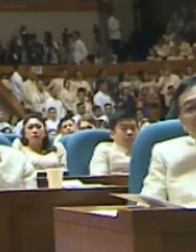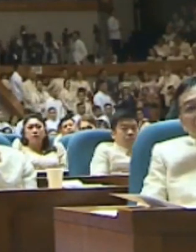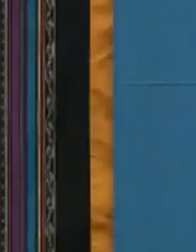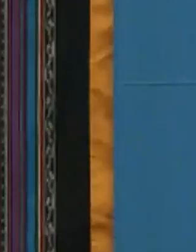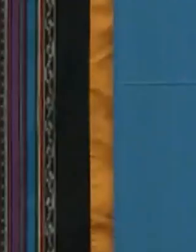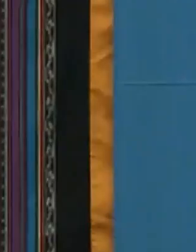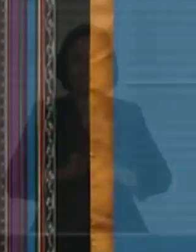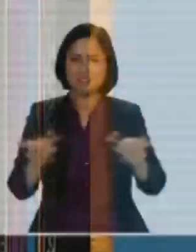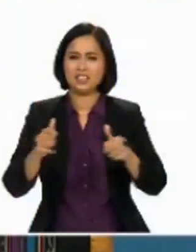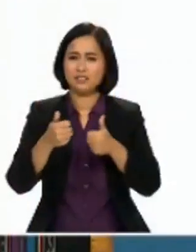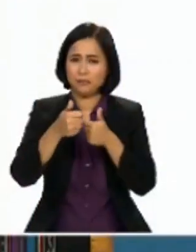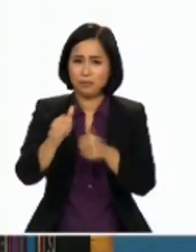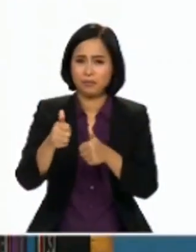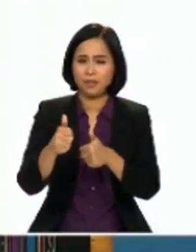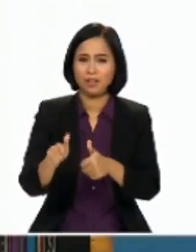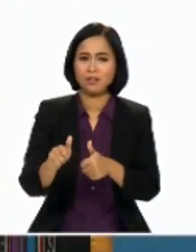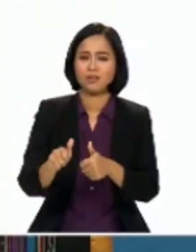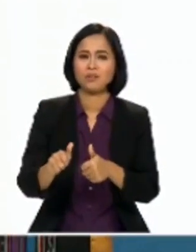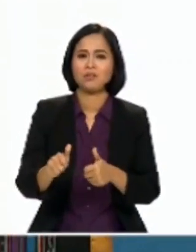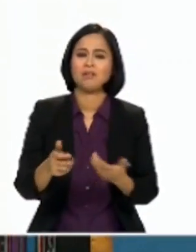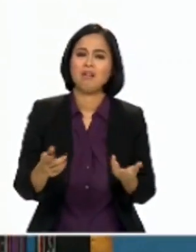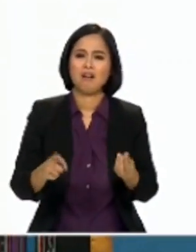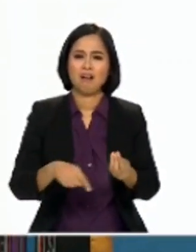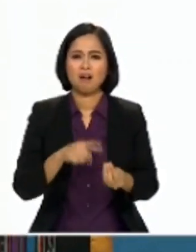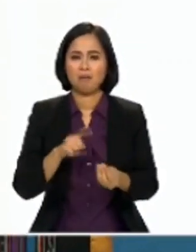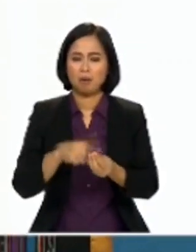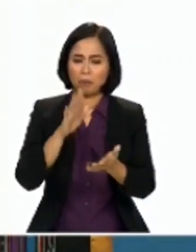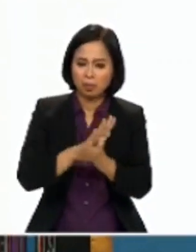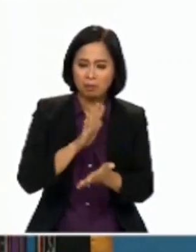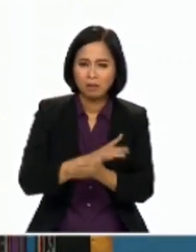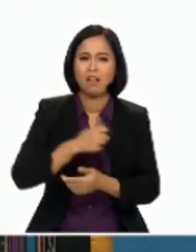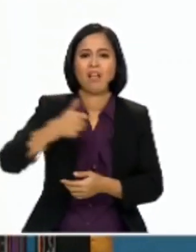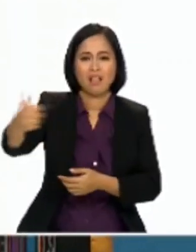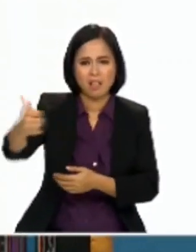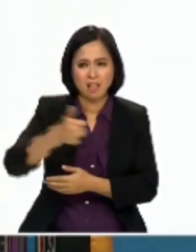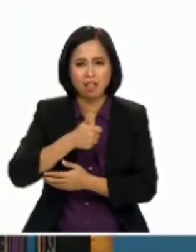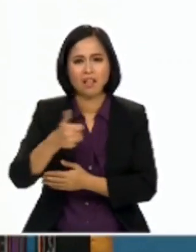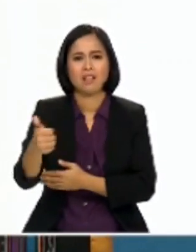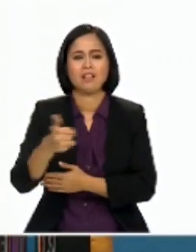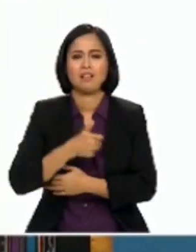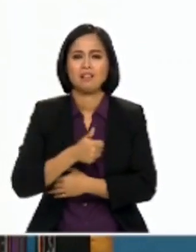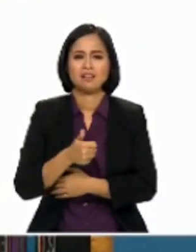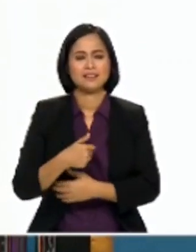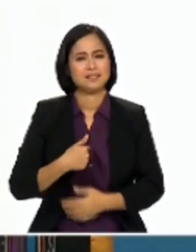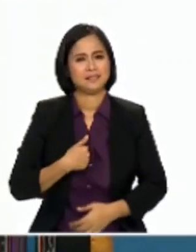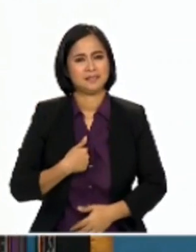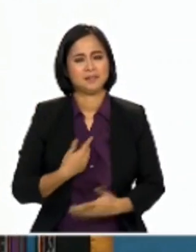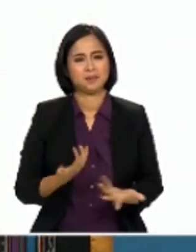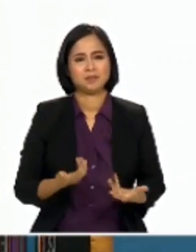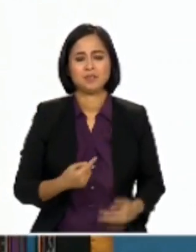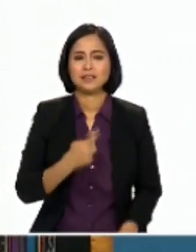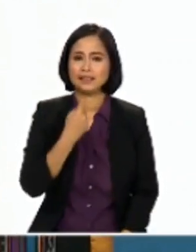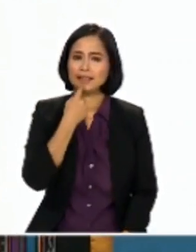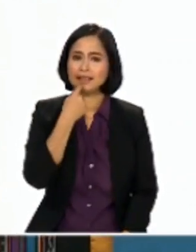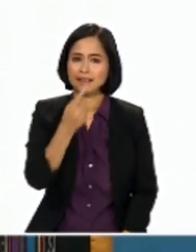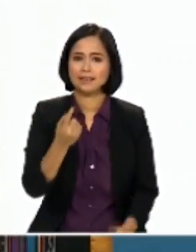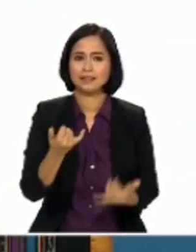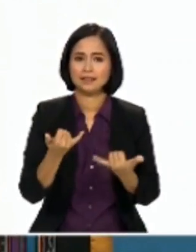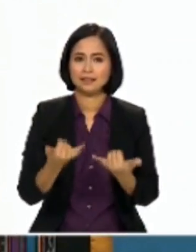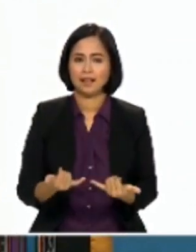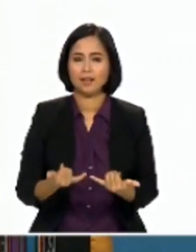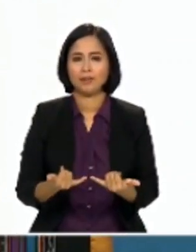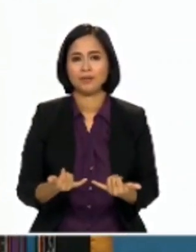to follow, you have to get this paper. I will tell you now.